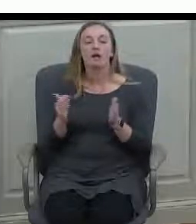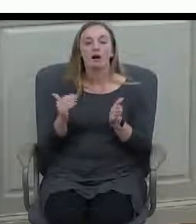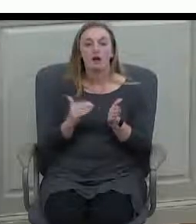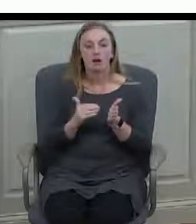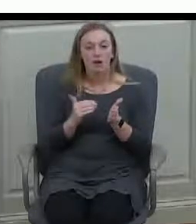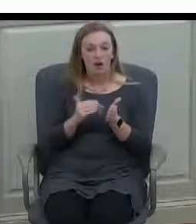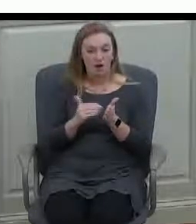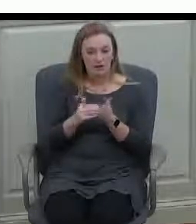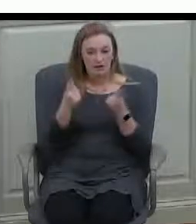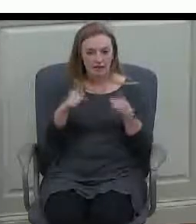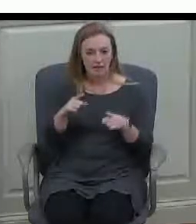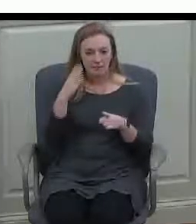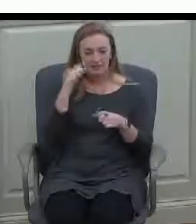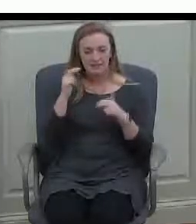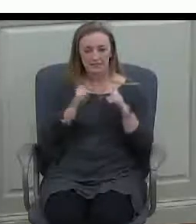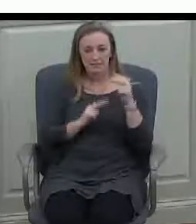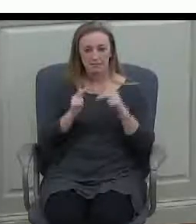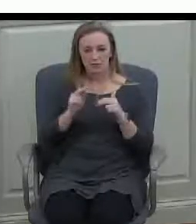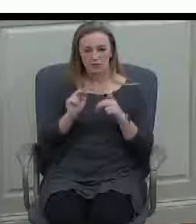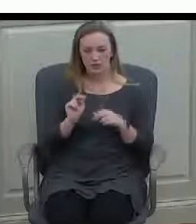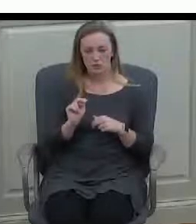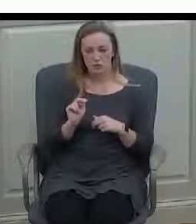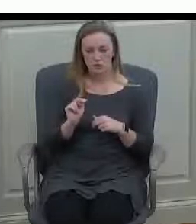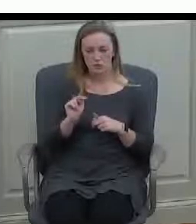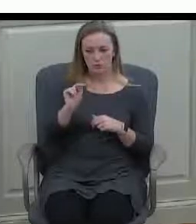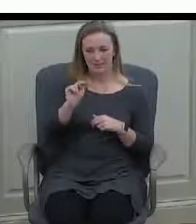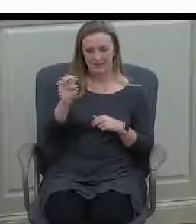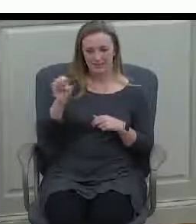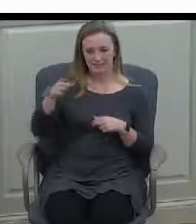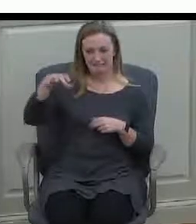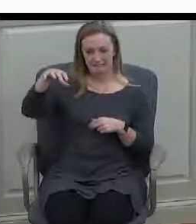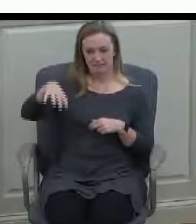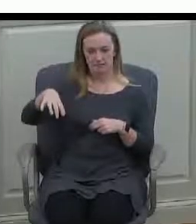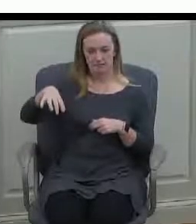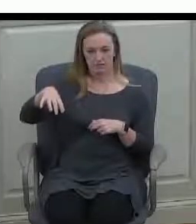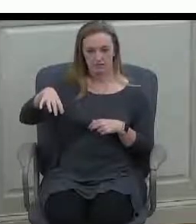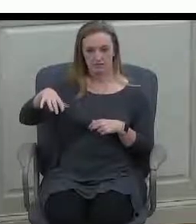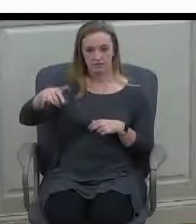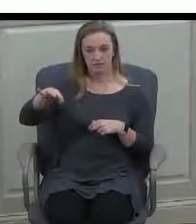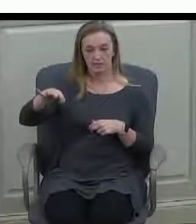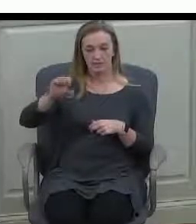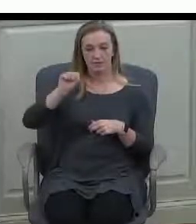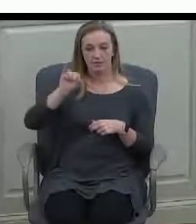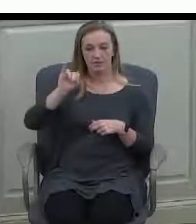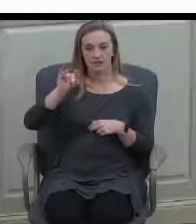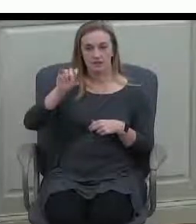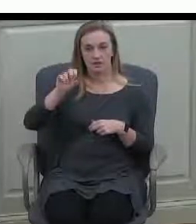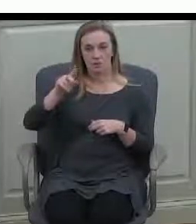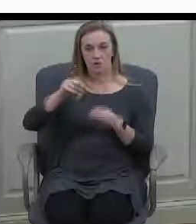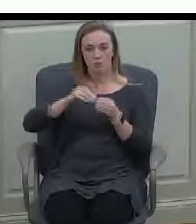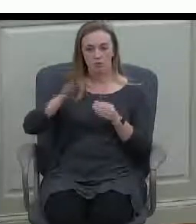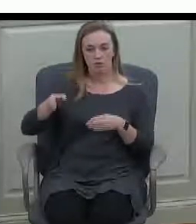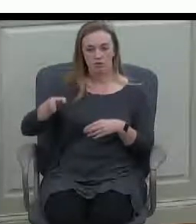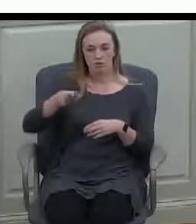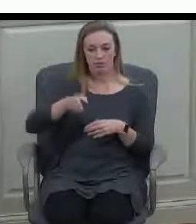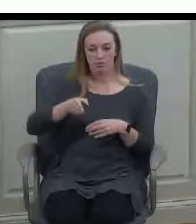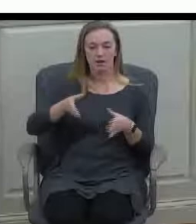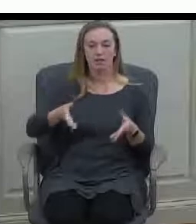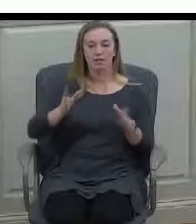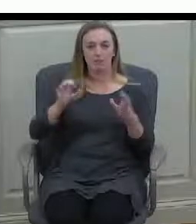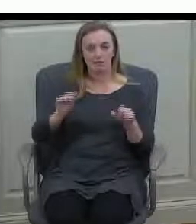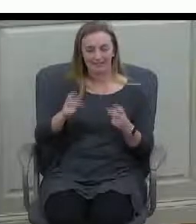that northeast corner. And by bumping out the sidewalk there, it allows for a lot more visibility at that